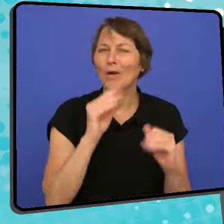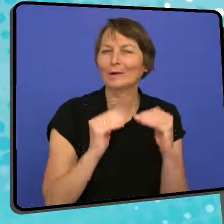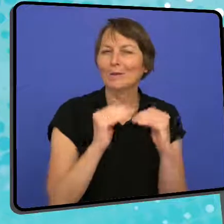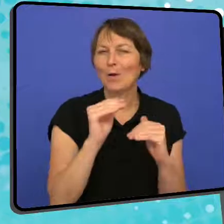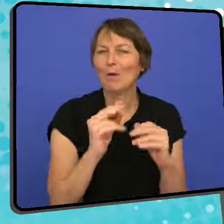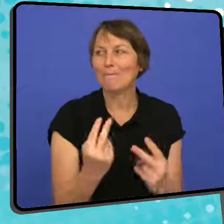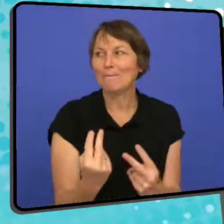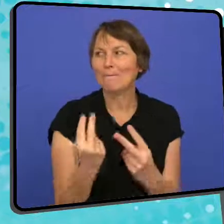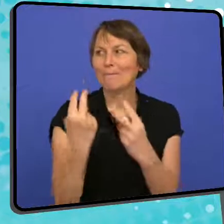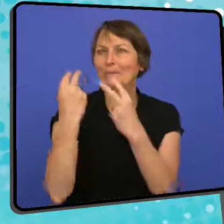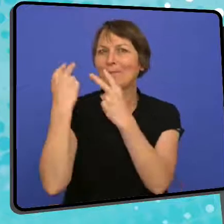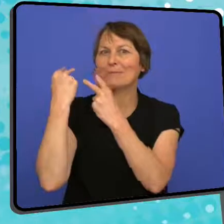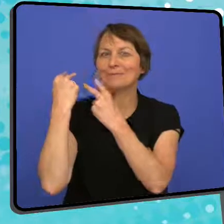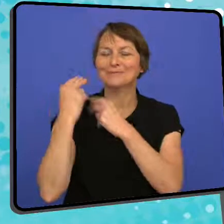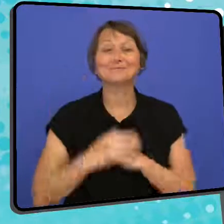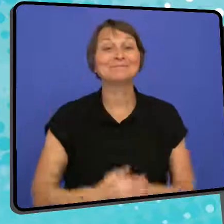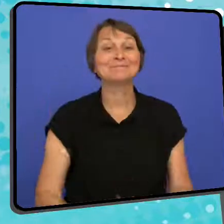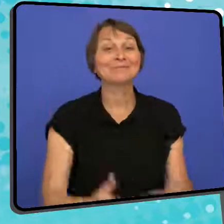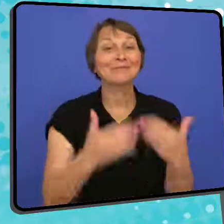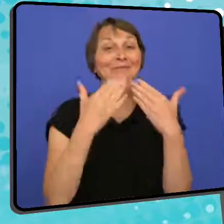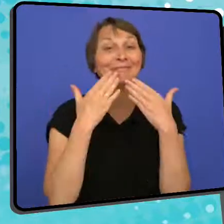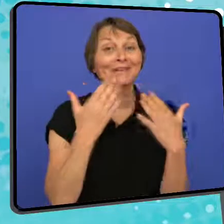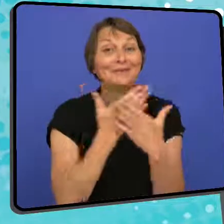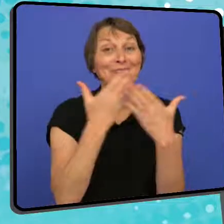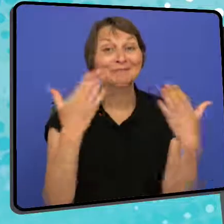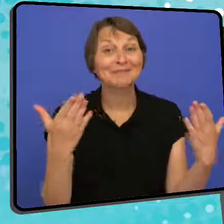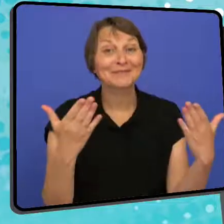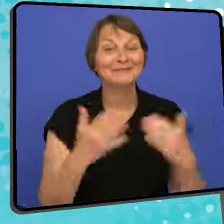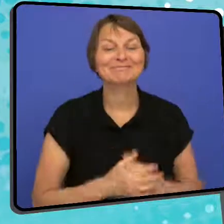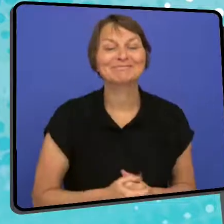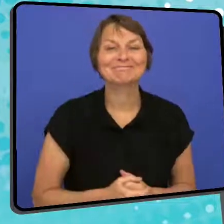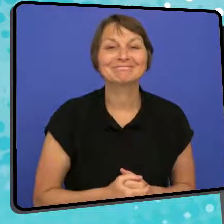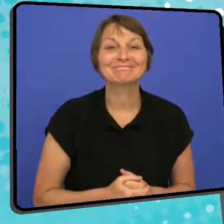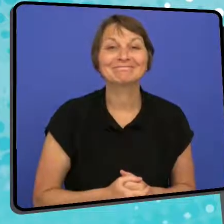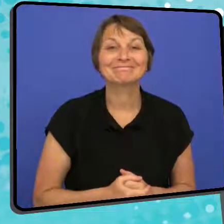that, we'll just say thank you so much. And this has